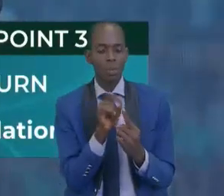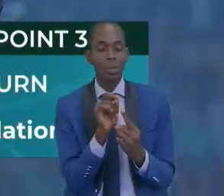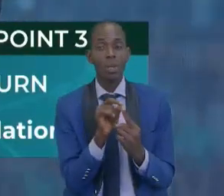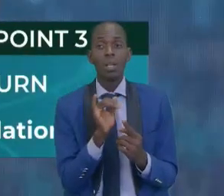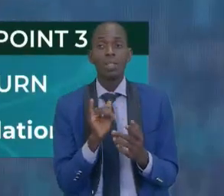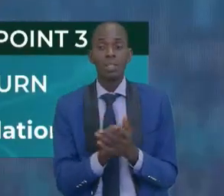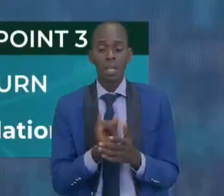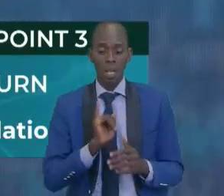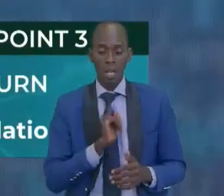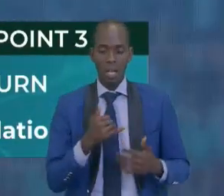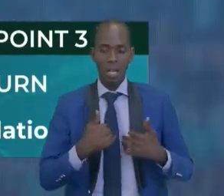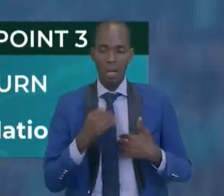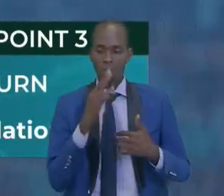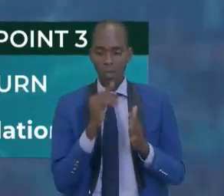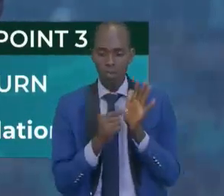Word of God.